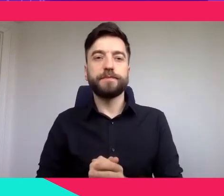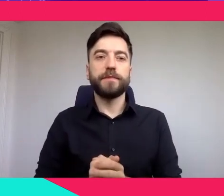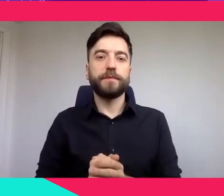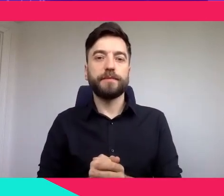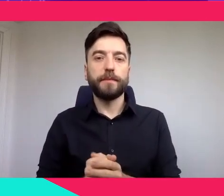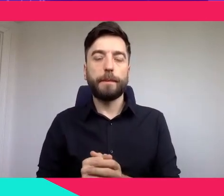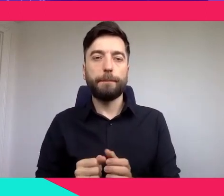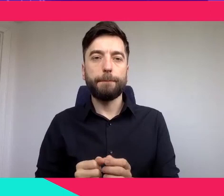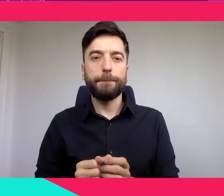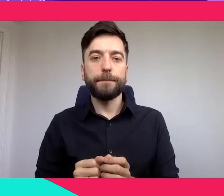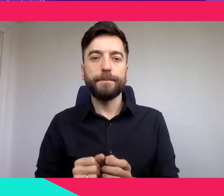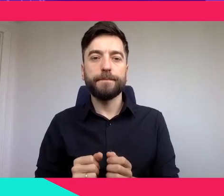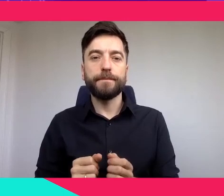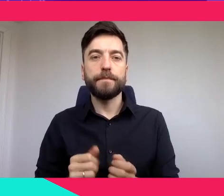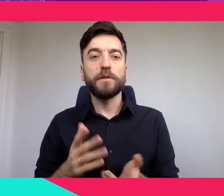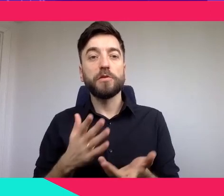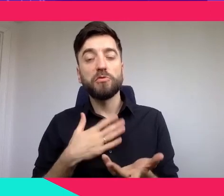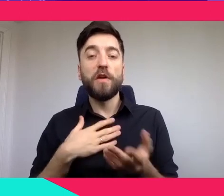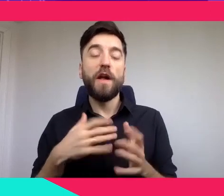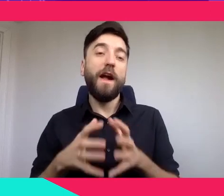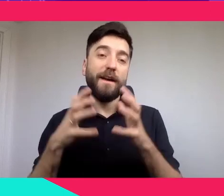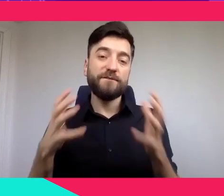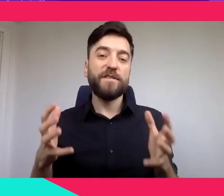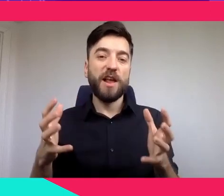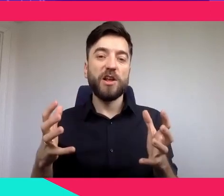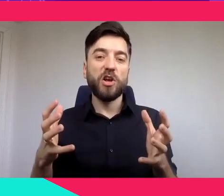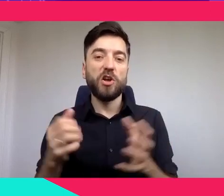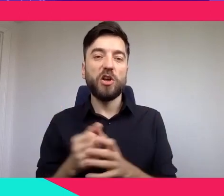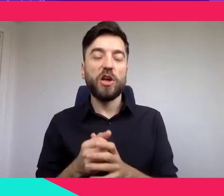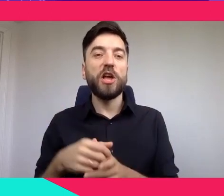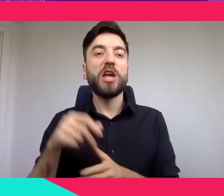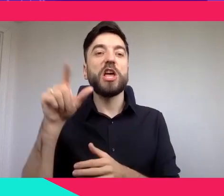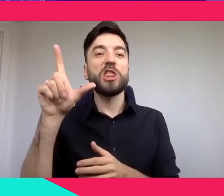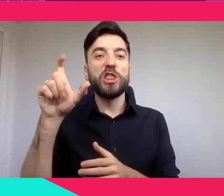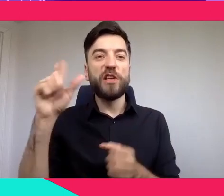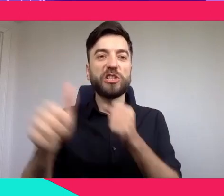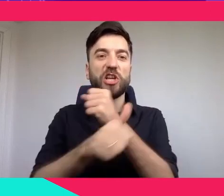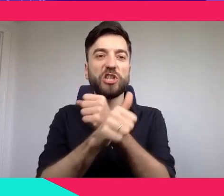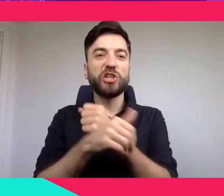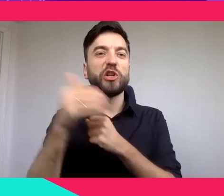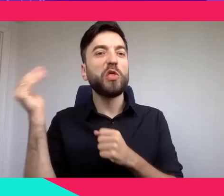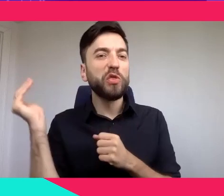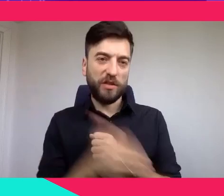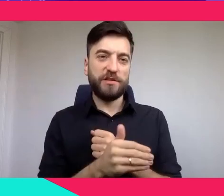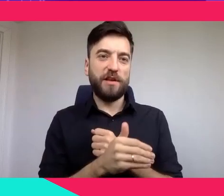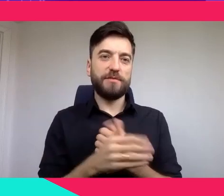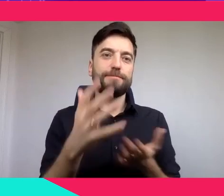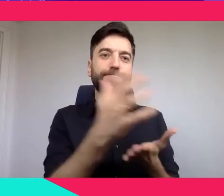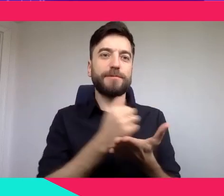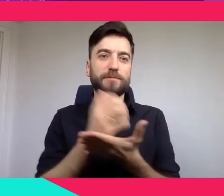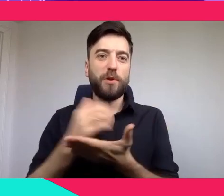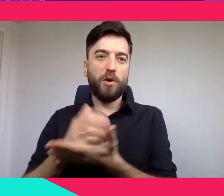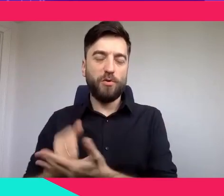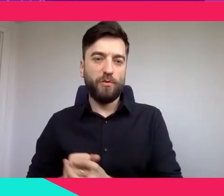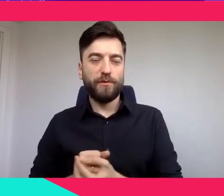250,000 artworks. And specifically, and of importance to my talk here, is that 2/3 of this collection is in